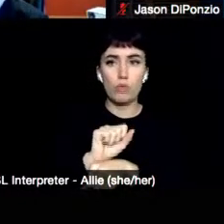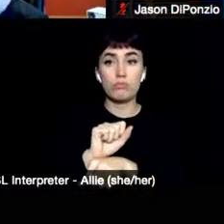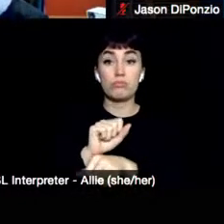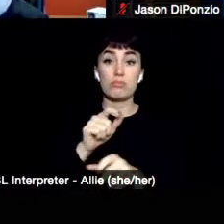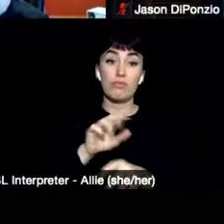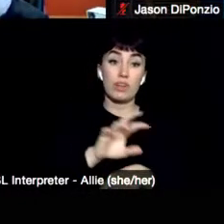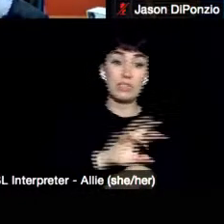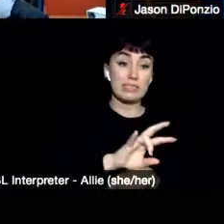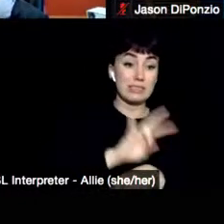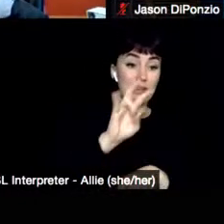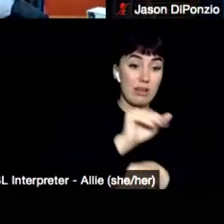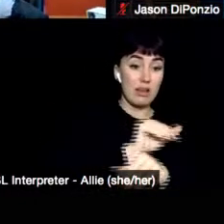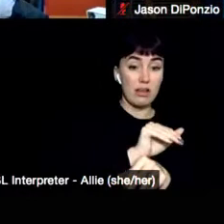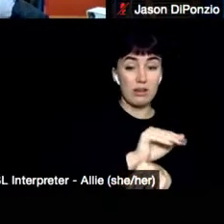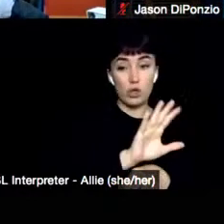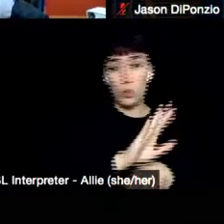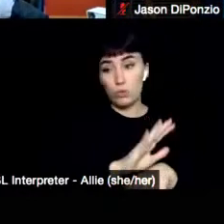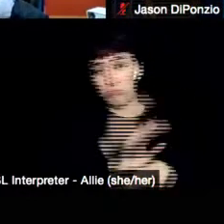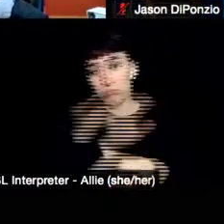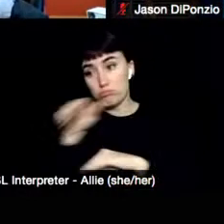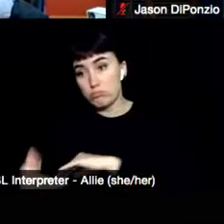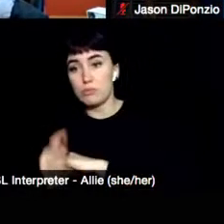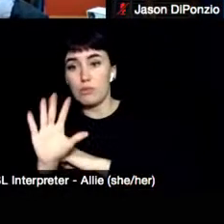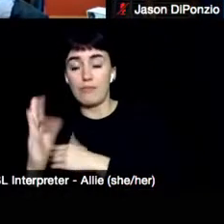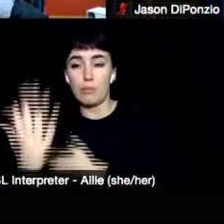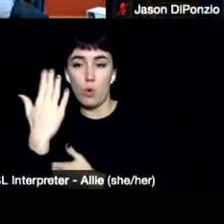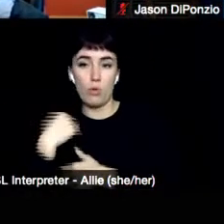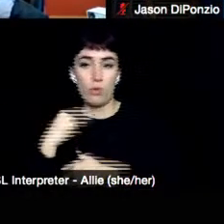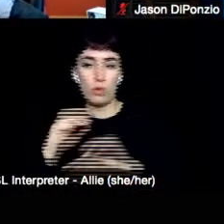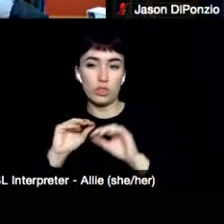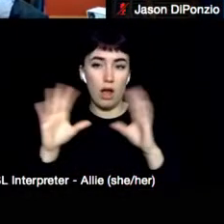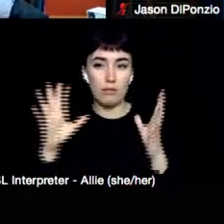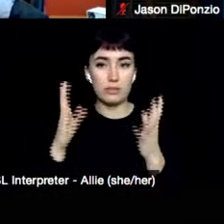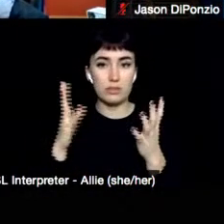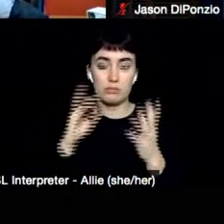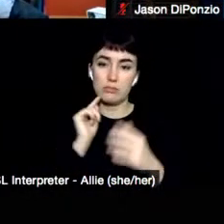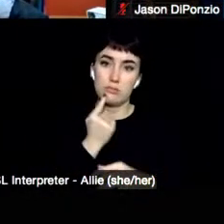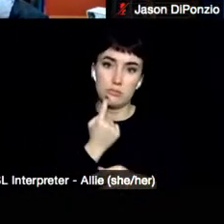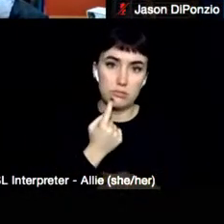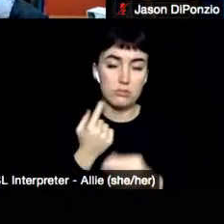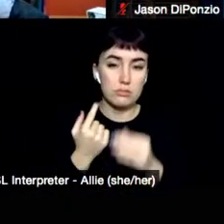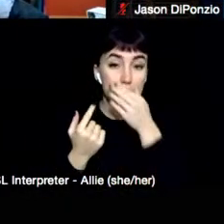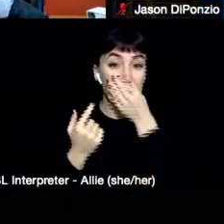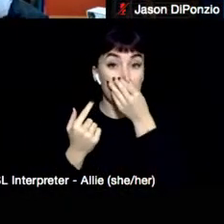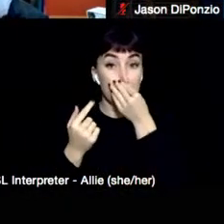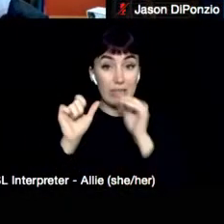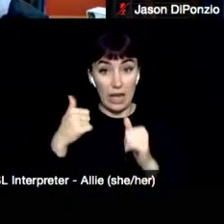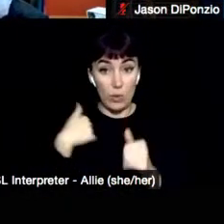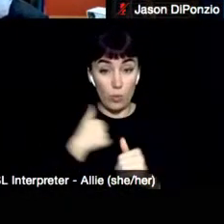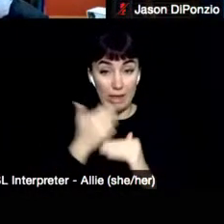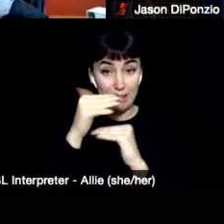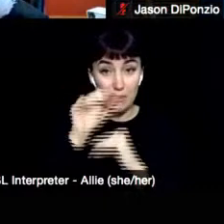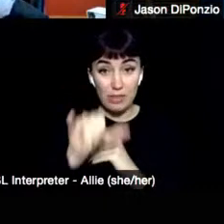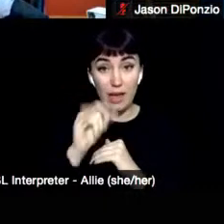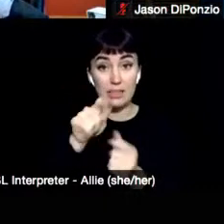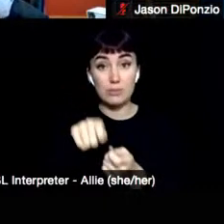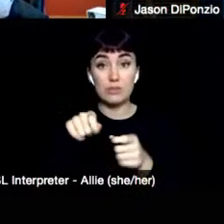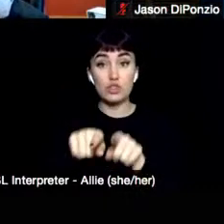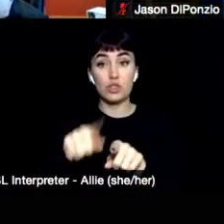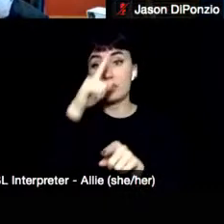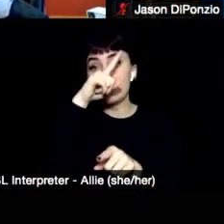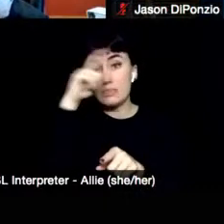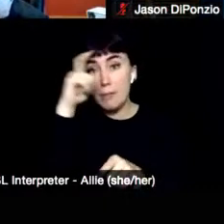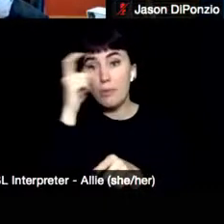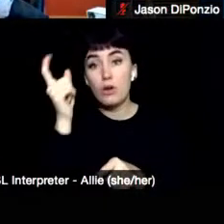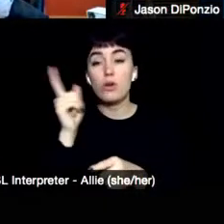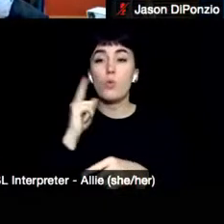7 at night till 5 in the morning, which obviously is very extreme. Is there a way to limit it, particularly during the summer hours where we have